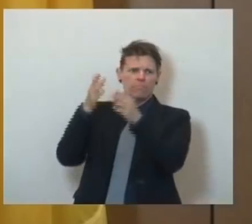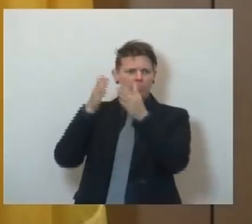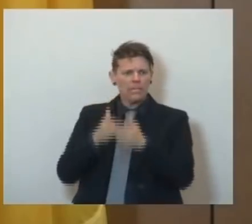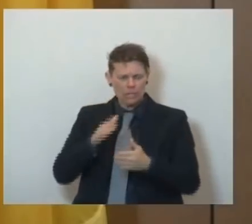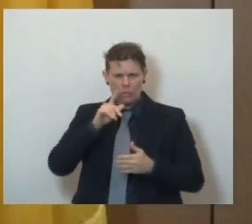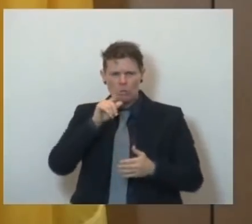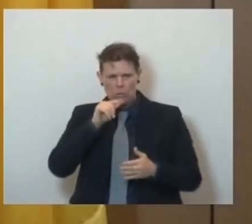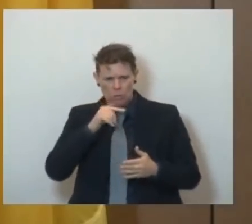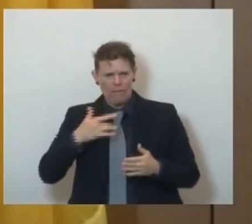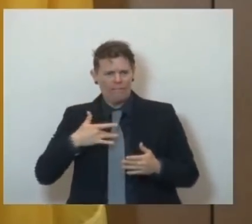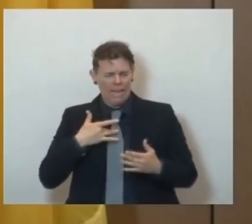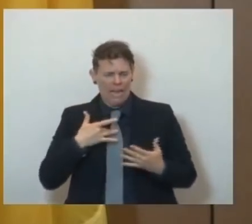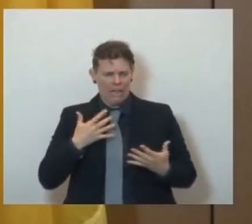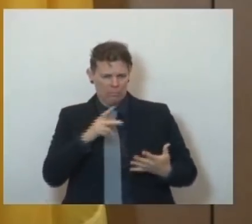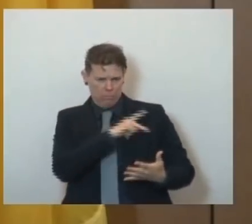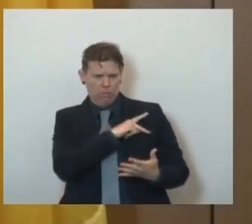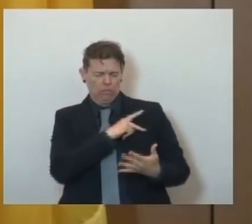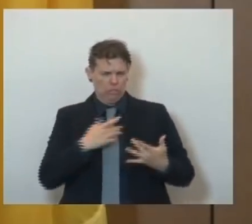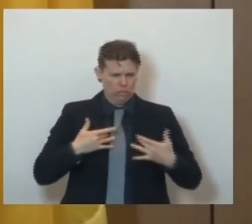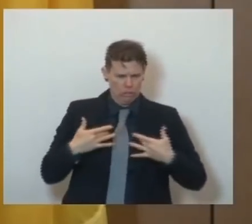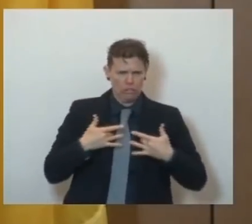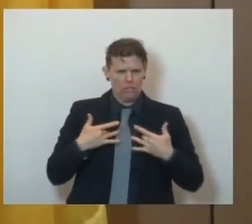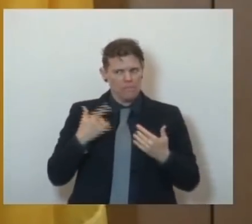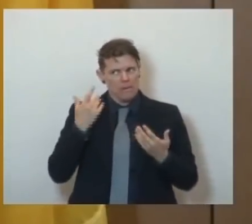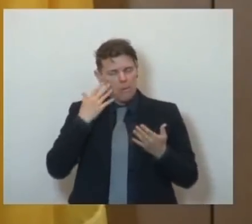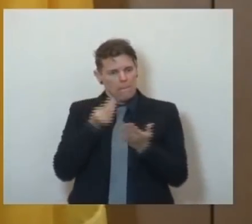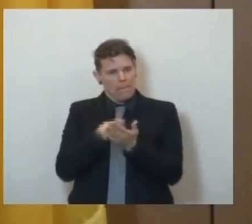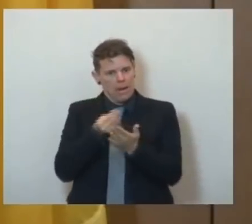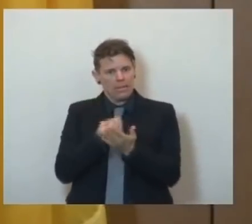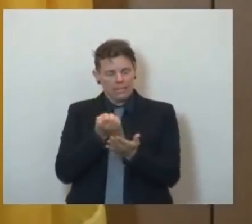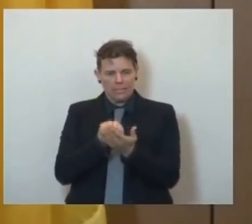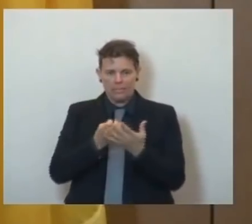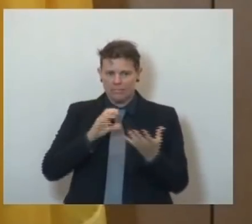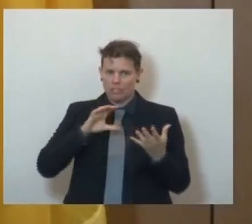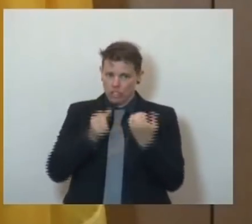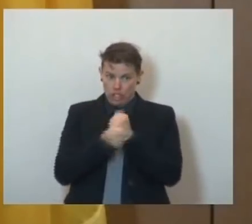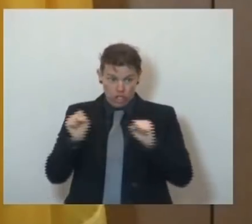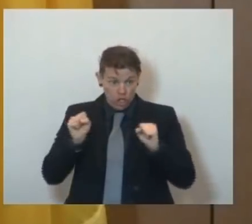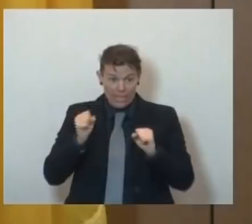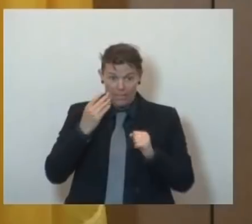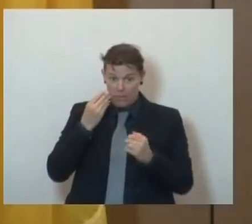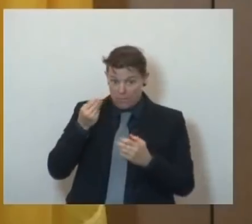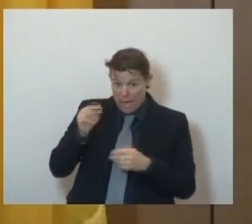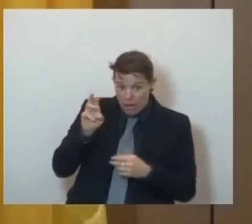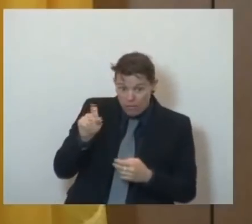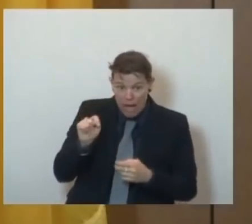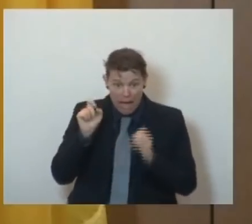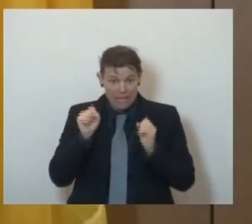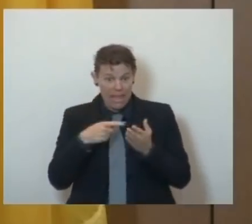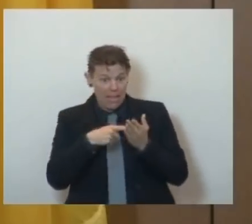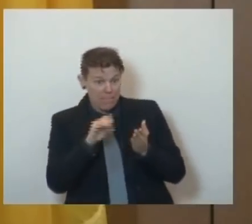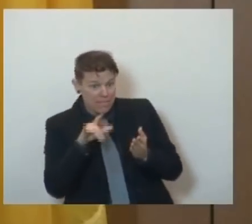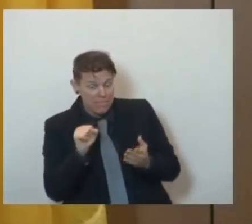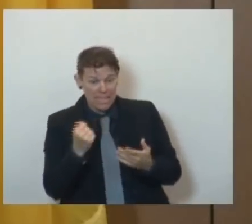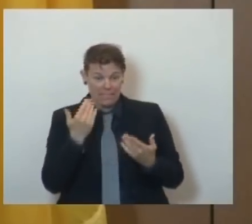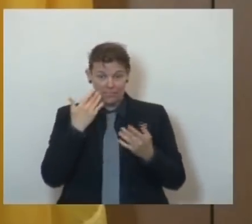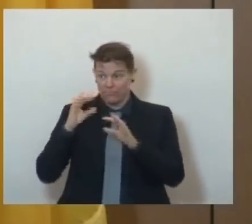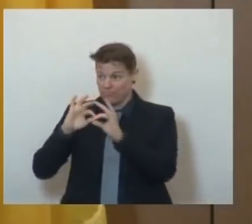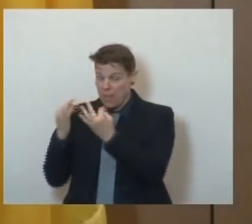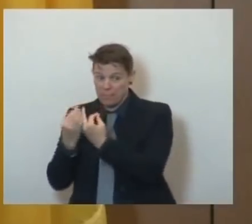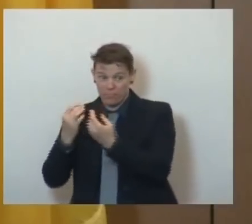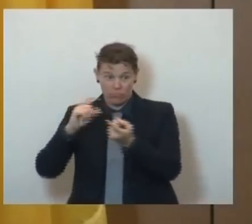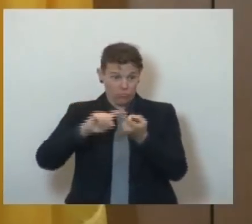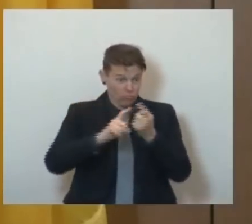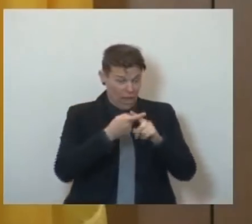economic security, and then quite frankly, really concerned about our neighbors and friends who've lost their businesses and their jobs. We